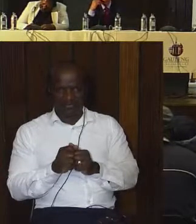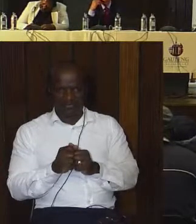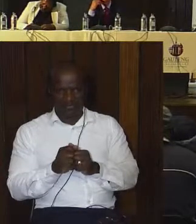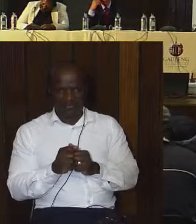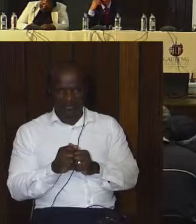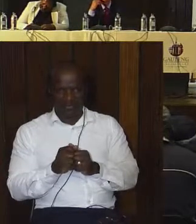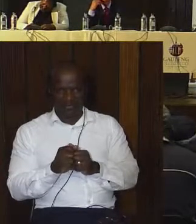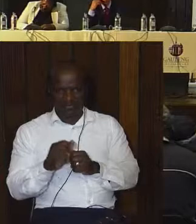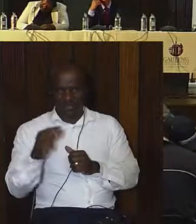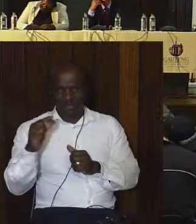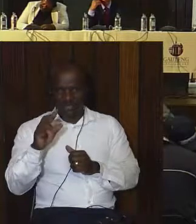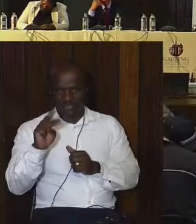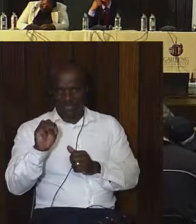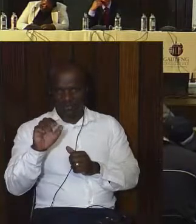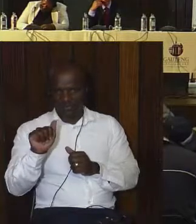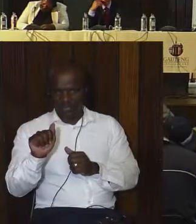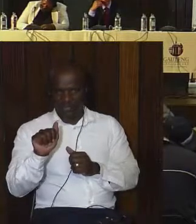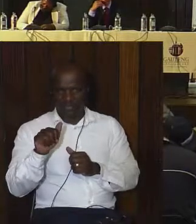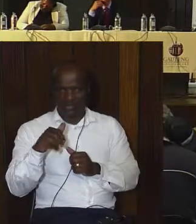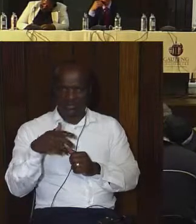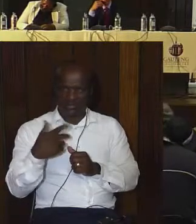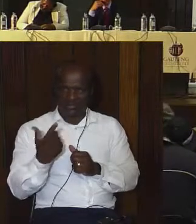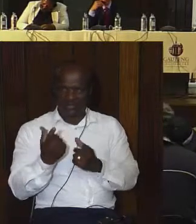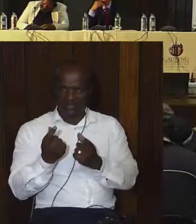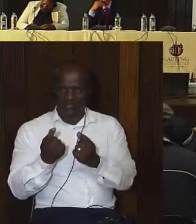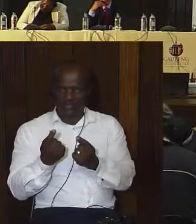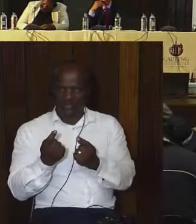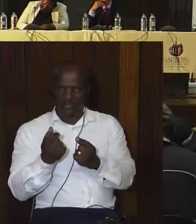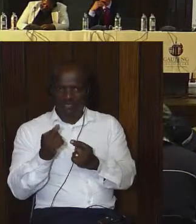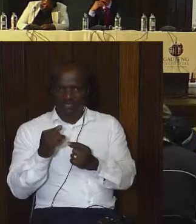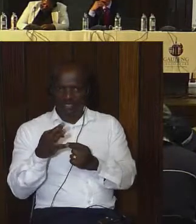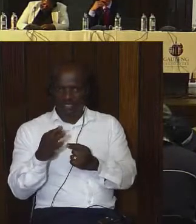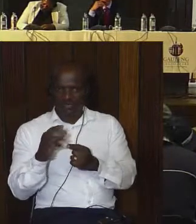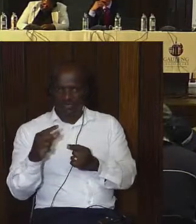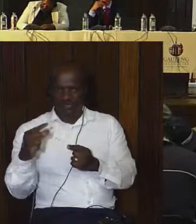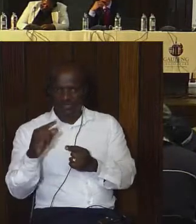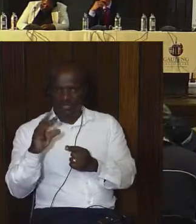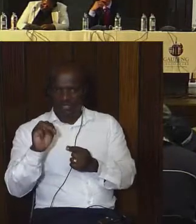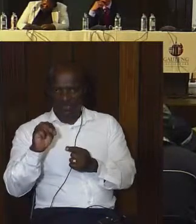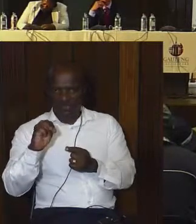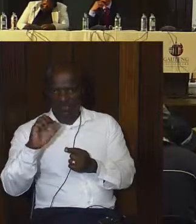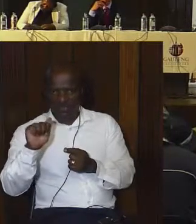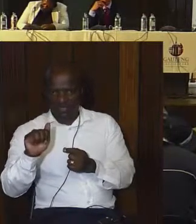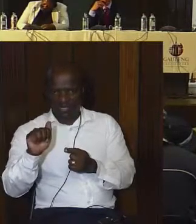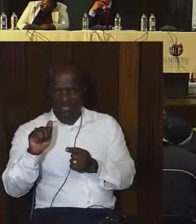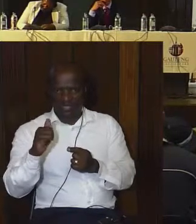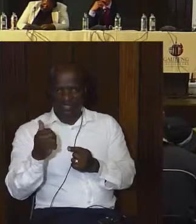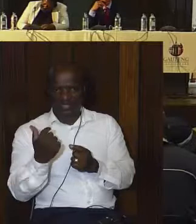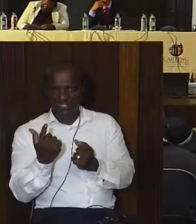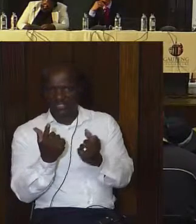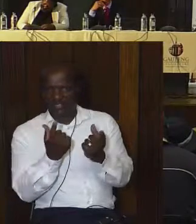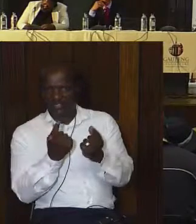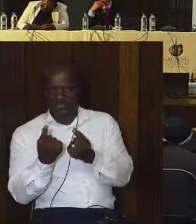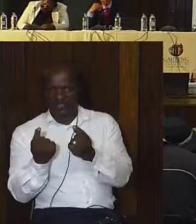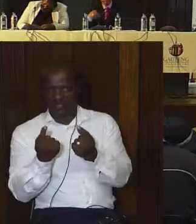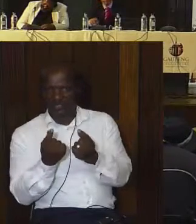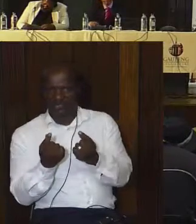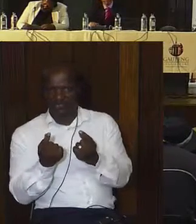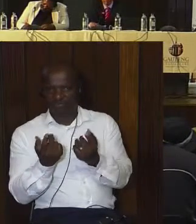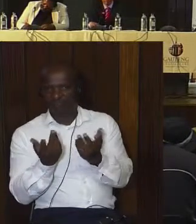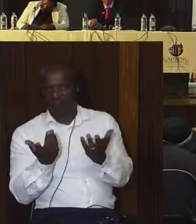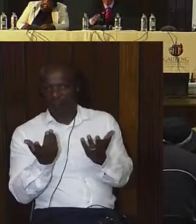what was the GMA going to do if it didn't get that money, if you'd spent all that money? Back to you,